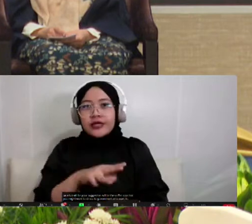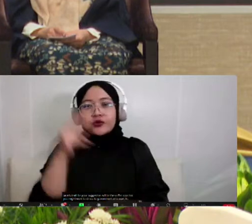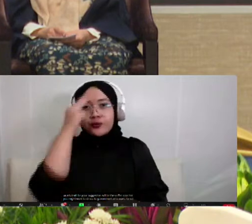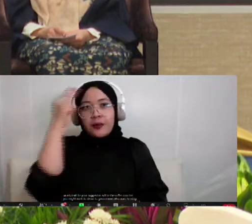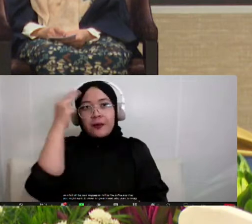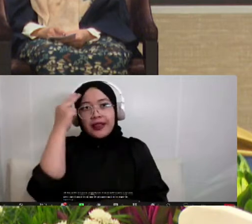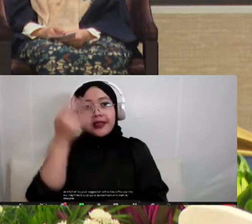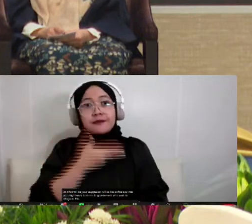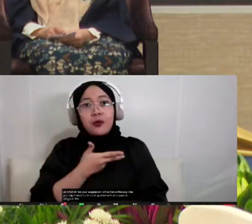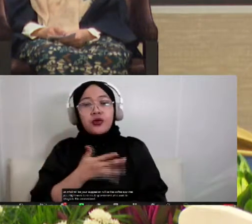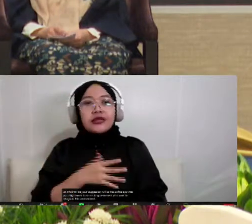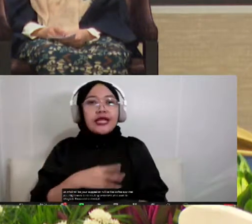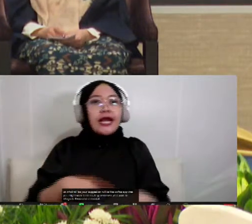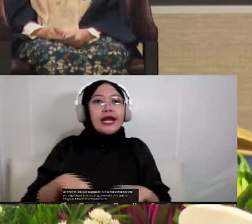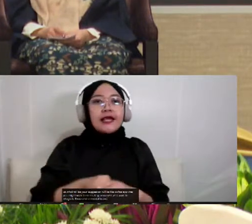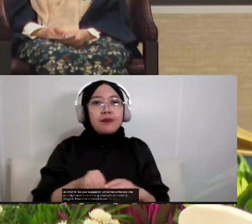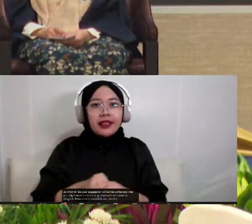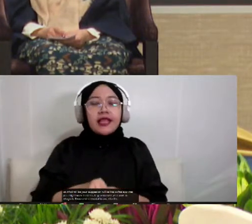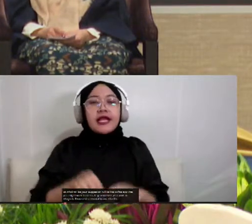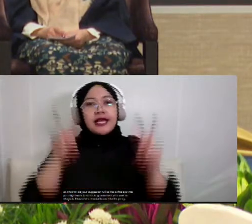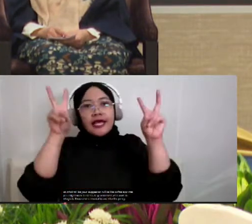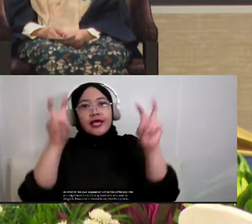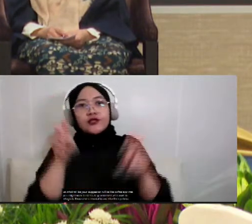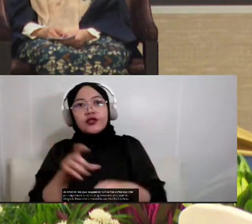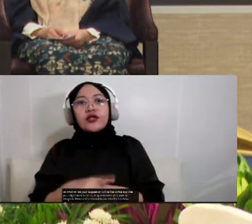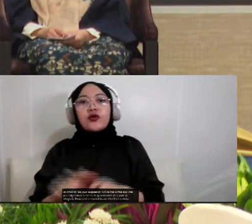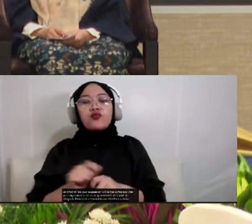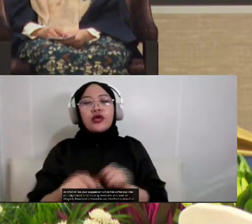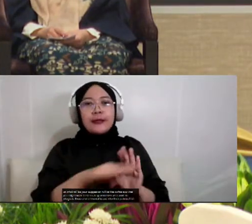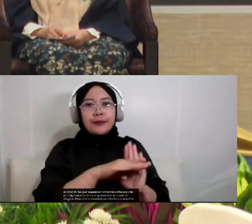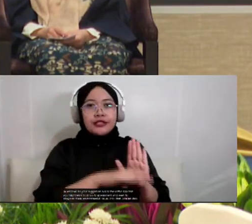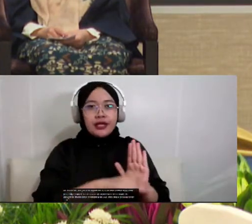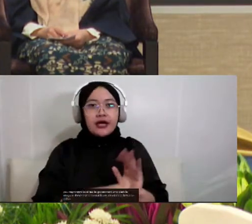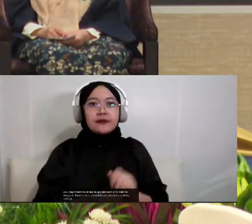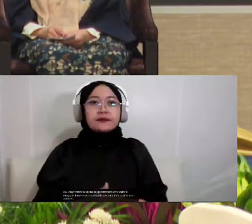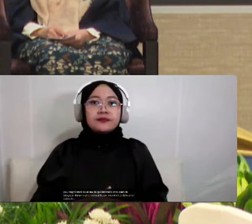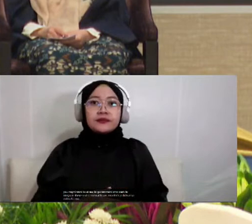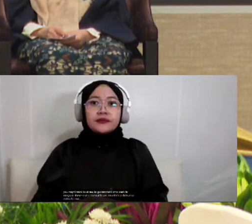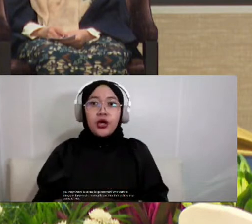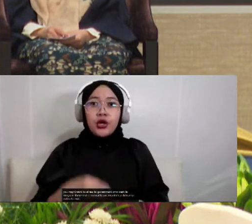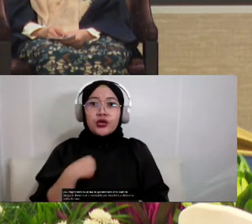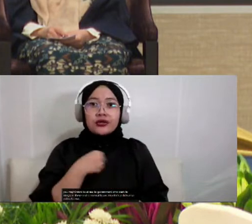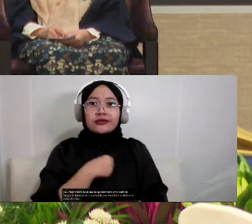these environmental issues into their policies? Dr. Frank Vollmer?